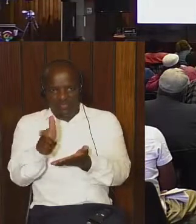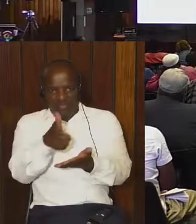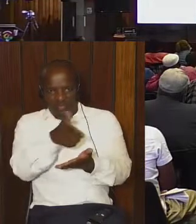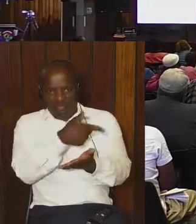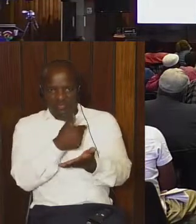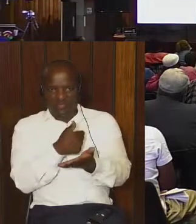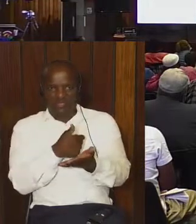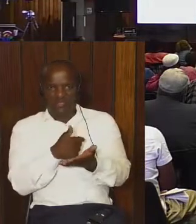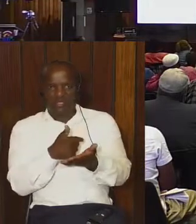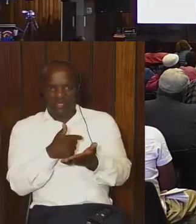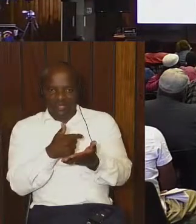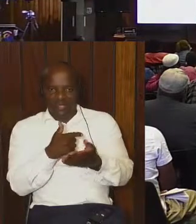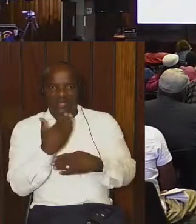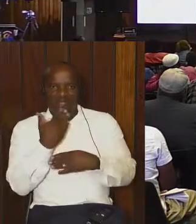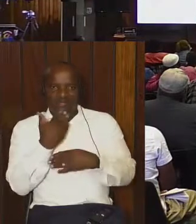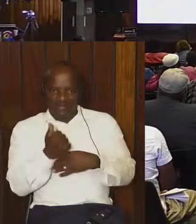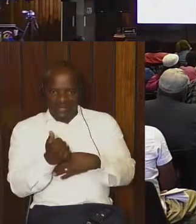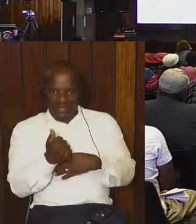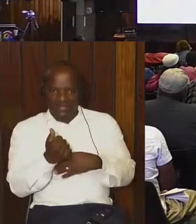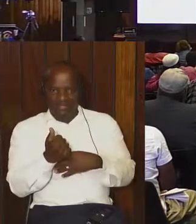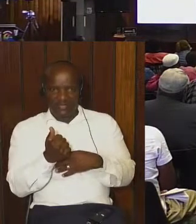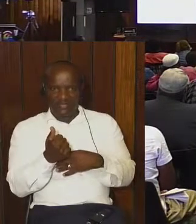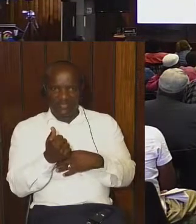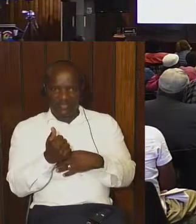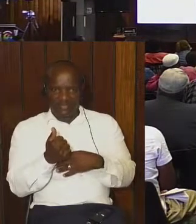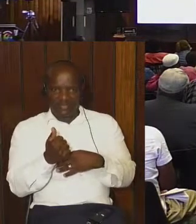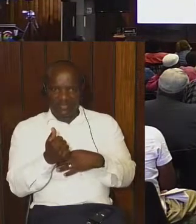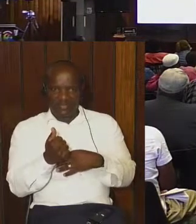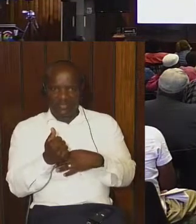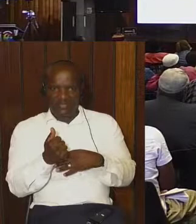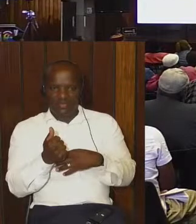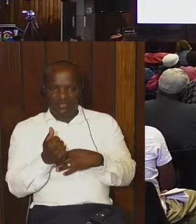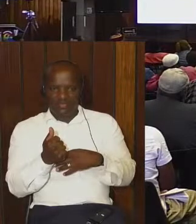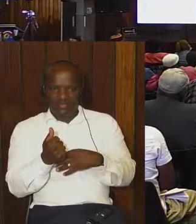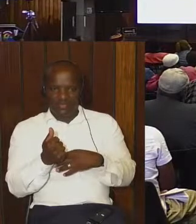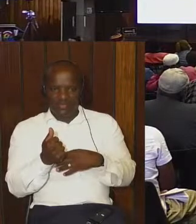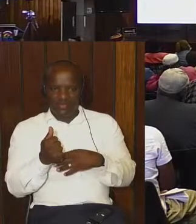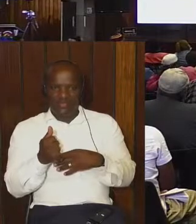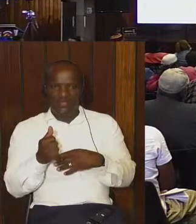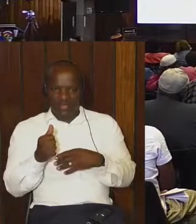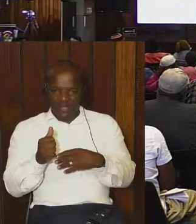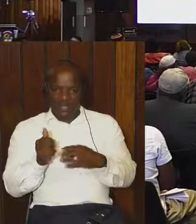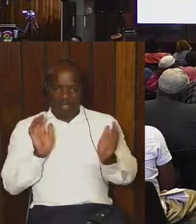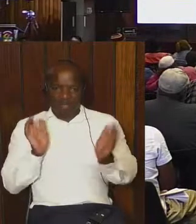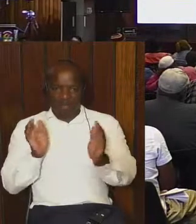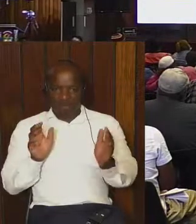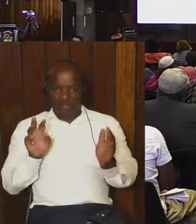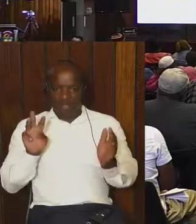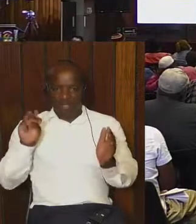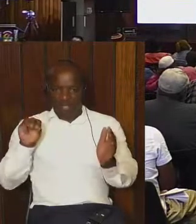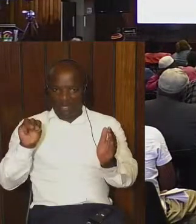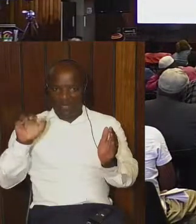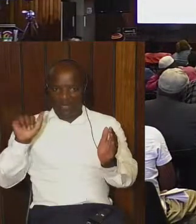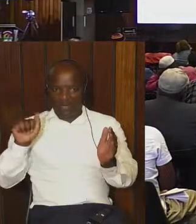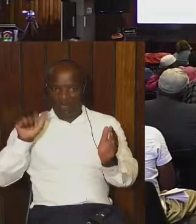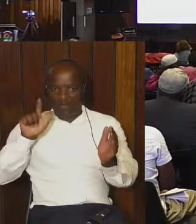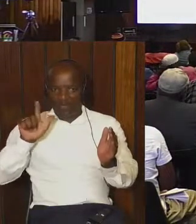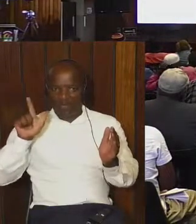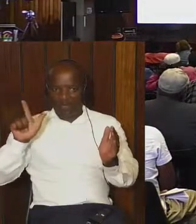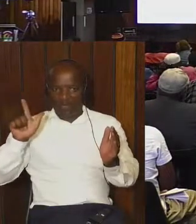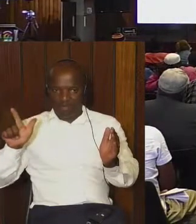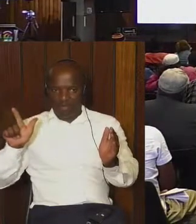stations should be built as they have built Lonely, much as the malls. It should be a